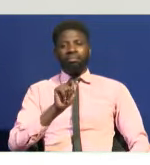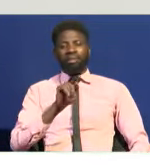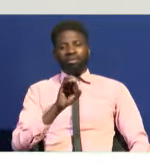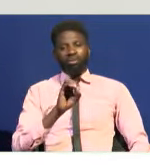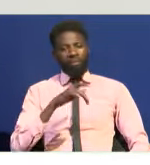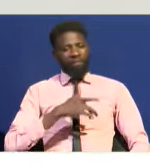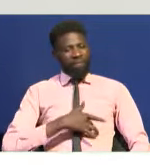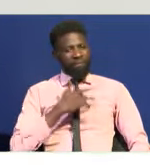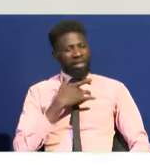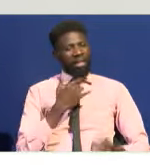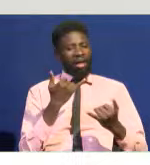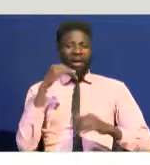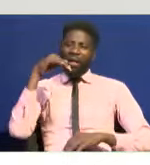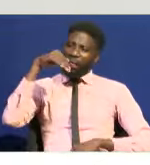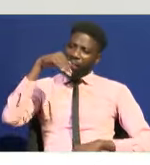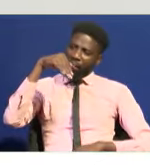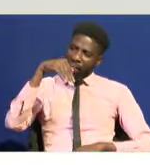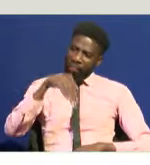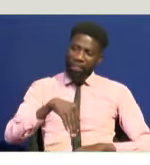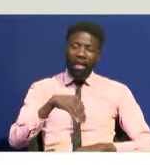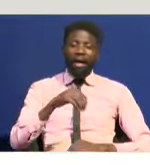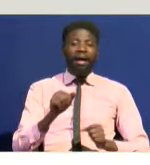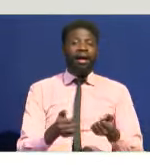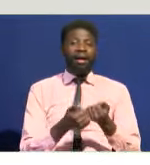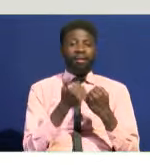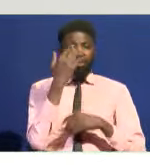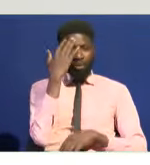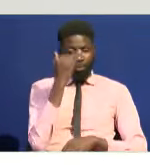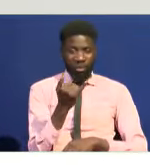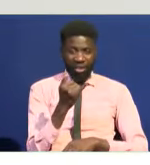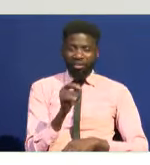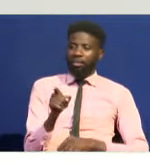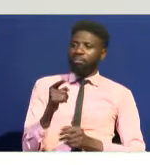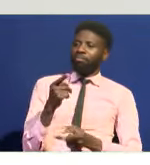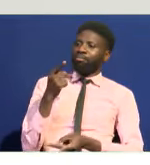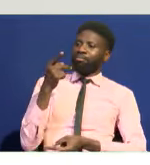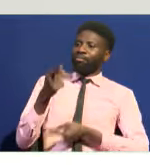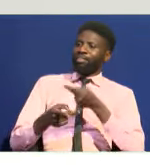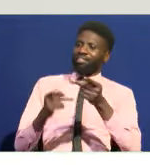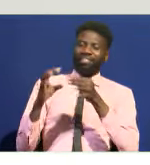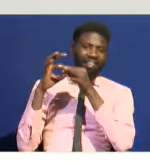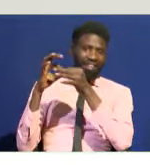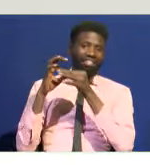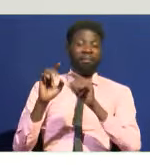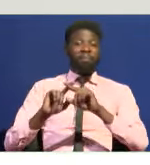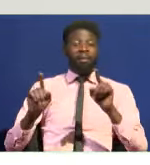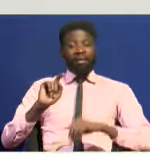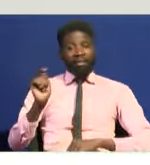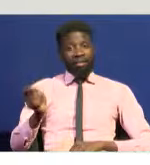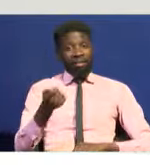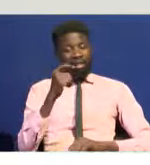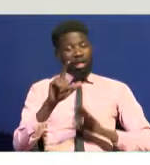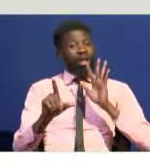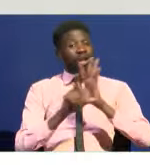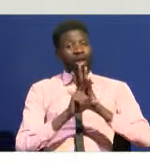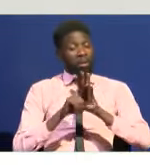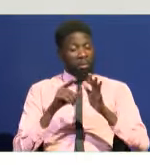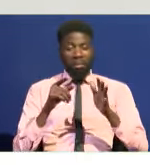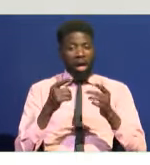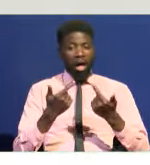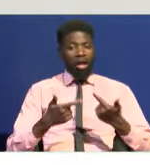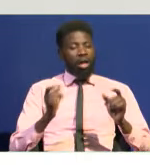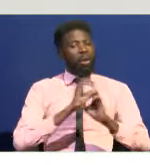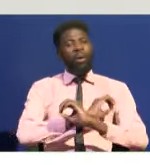you know, gradual drop in our rights of, it's a rights of passage, though prohibited under the Kenyan law? Yes. What has led to this